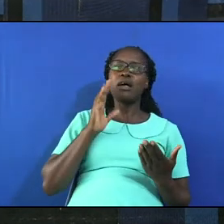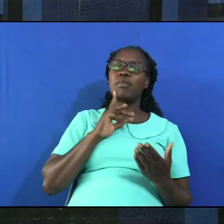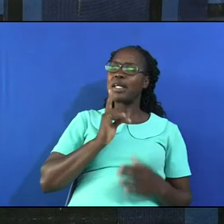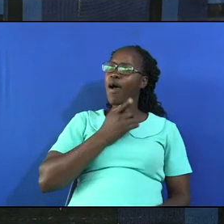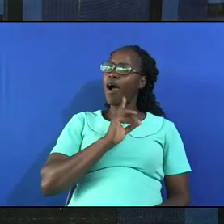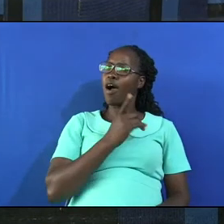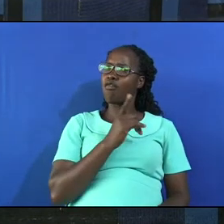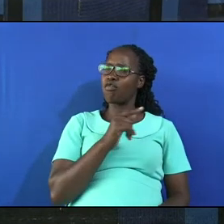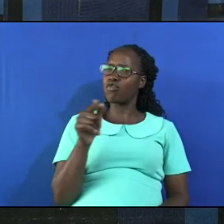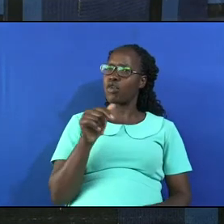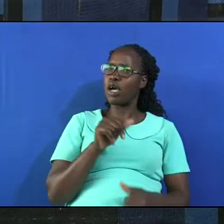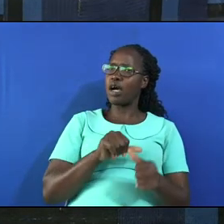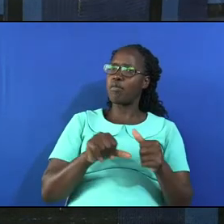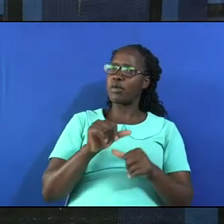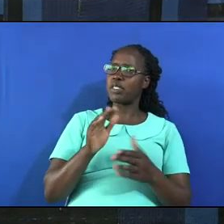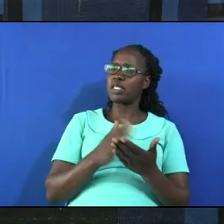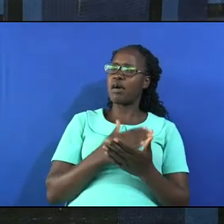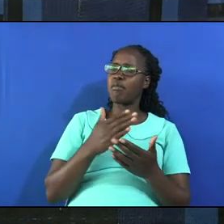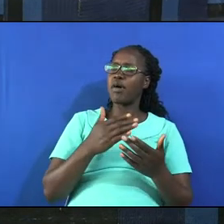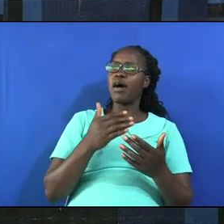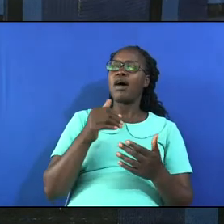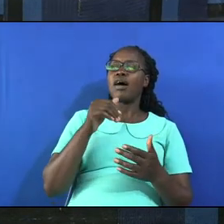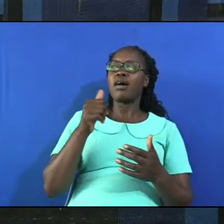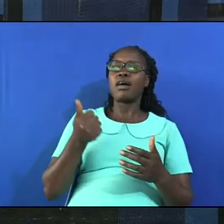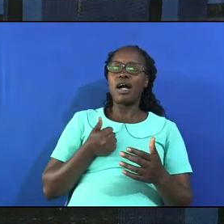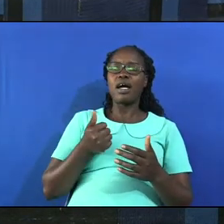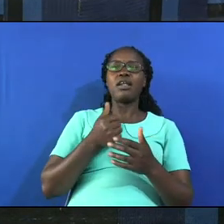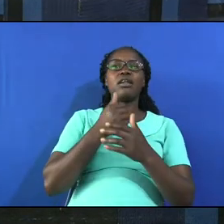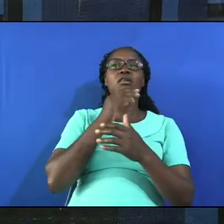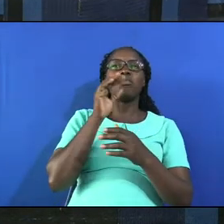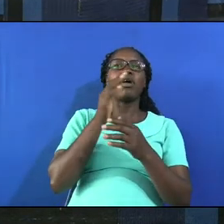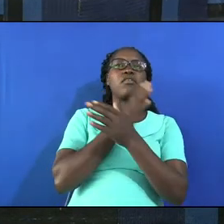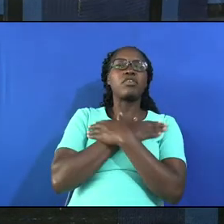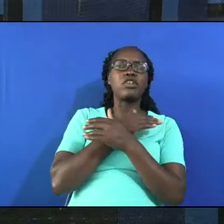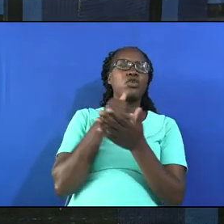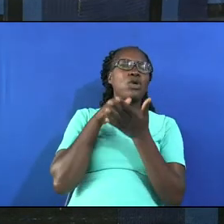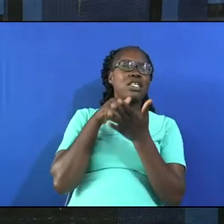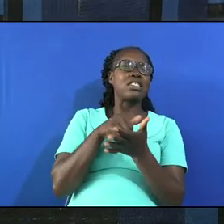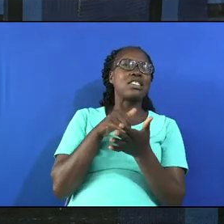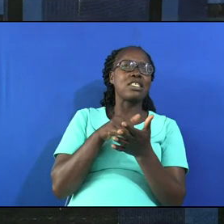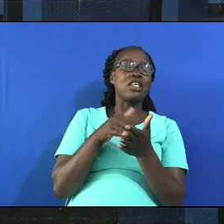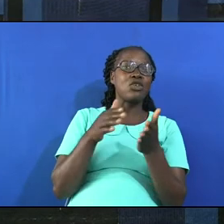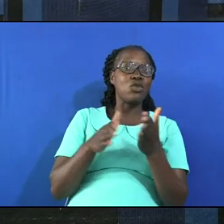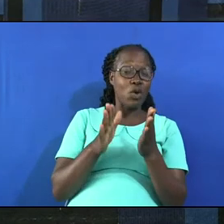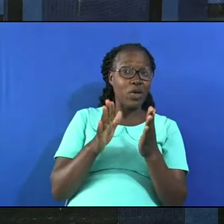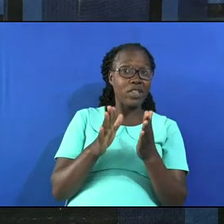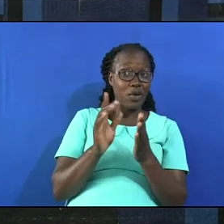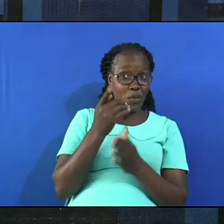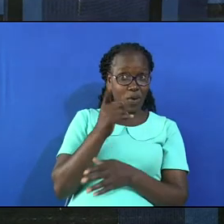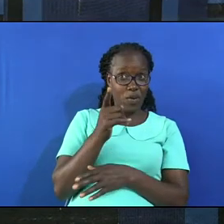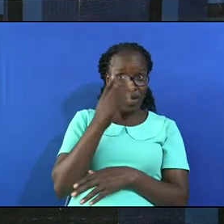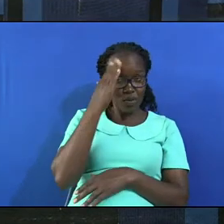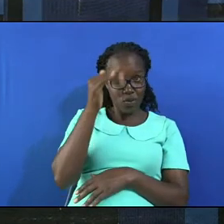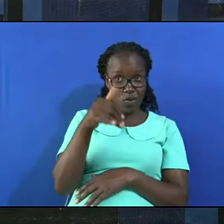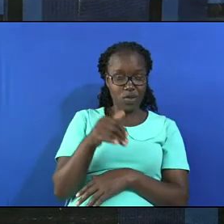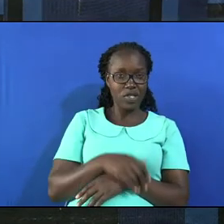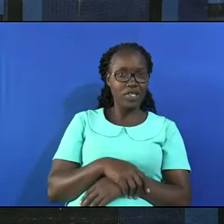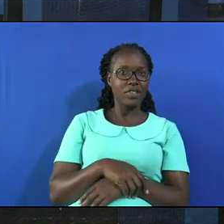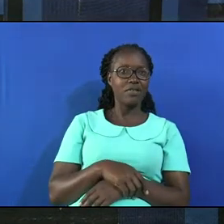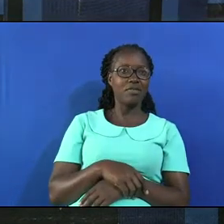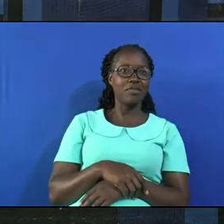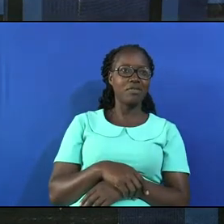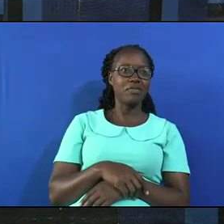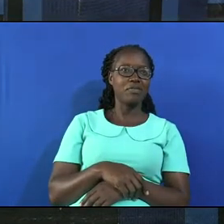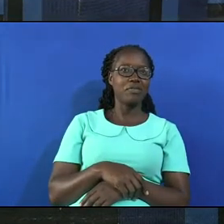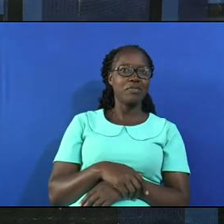have warned you about some girlfriend and some boyfriend, and you are persisting. Your path, we know it.